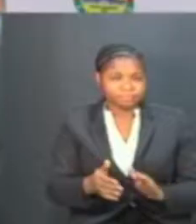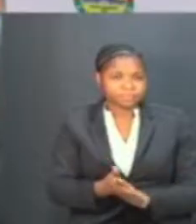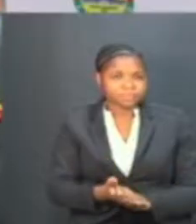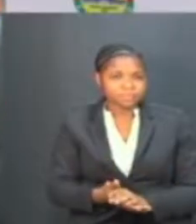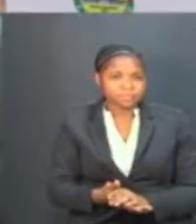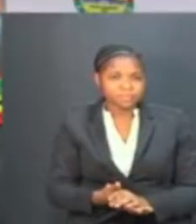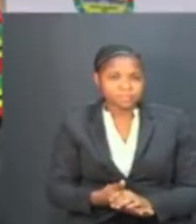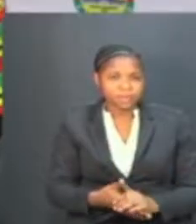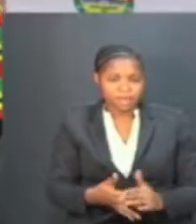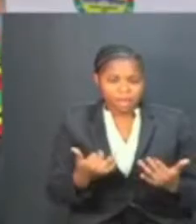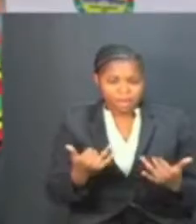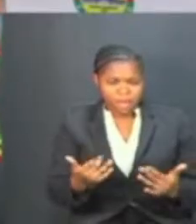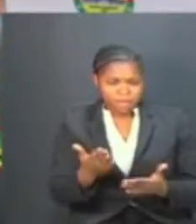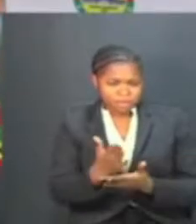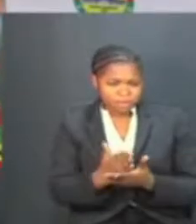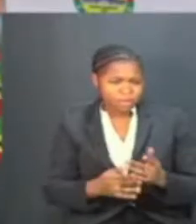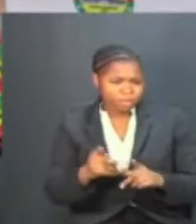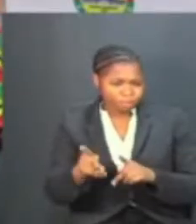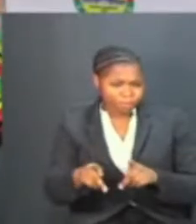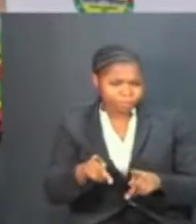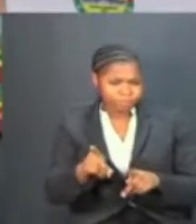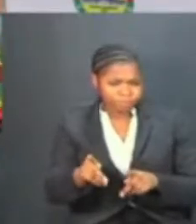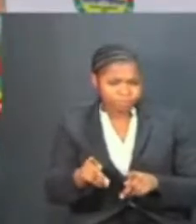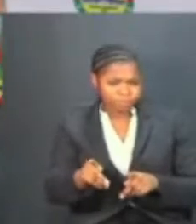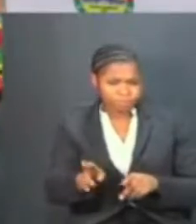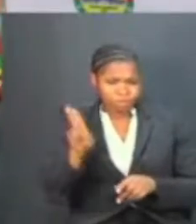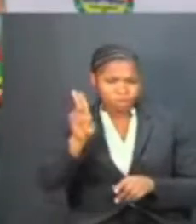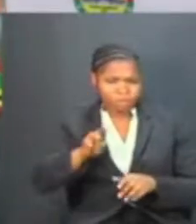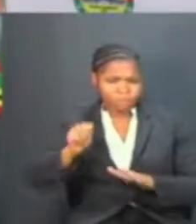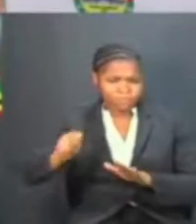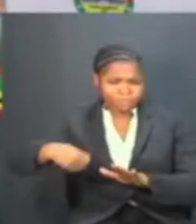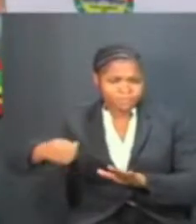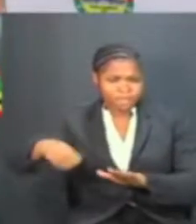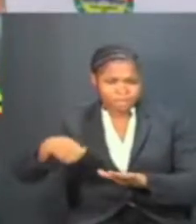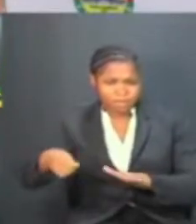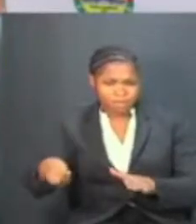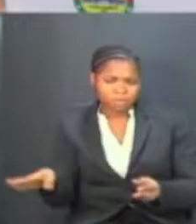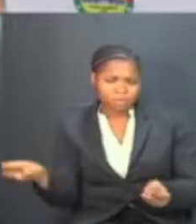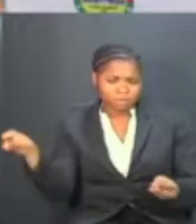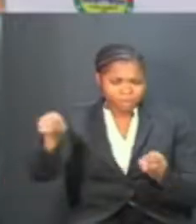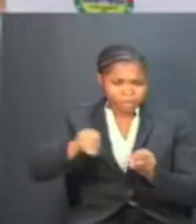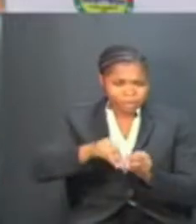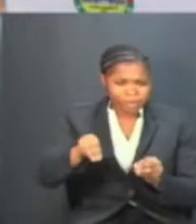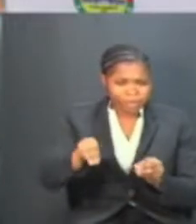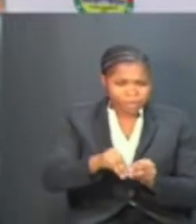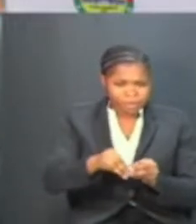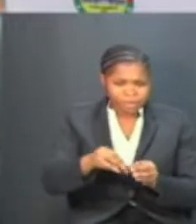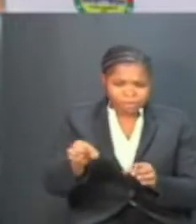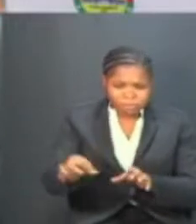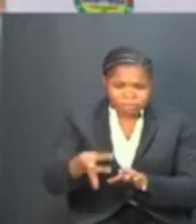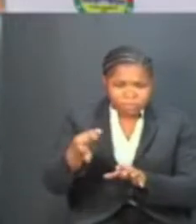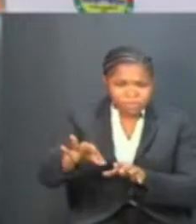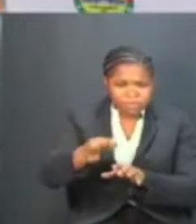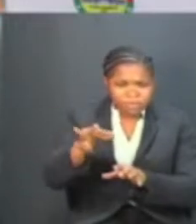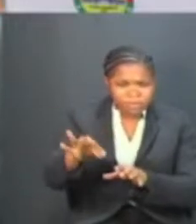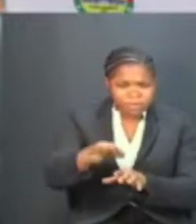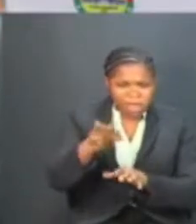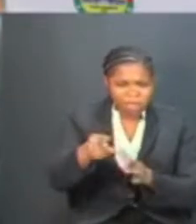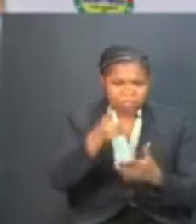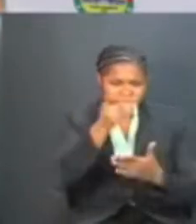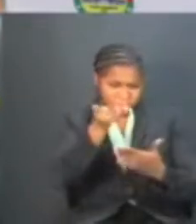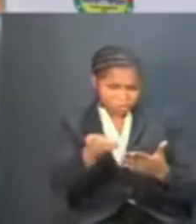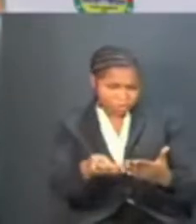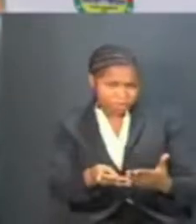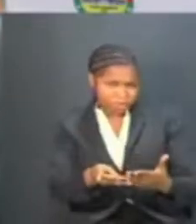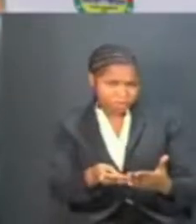a sewing machine, but still use the hand, the needle and thread to decorate. And I've seen so many of them,